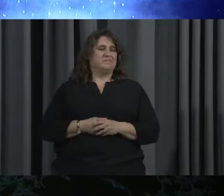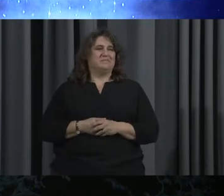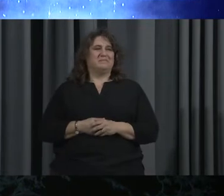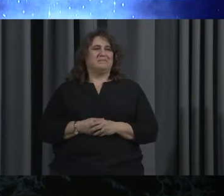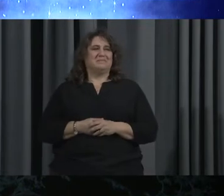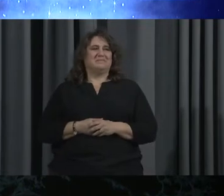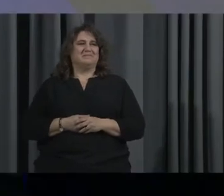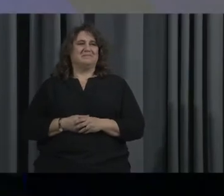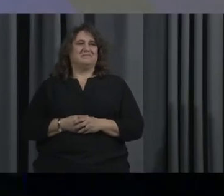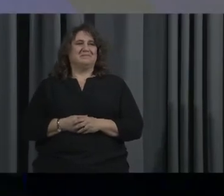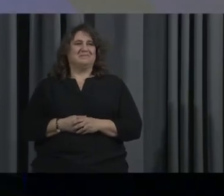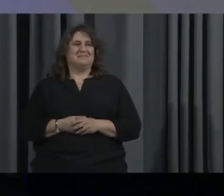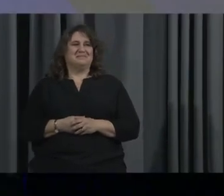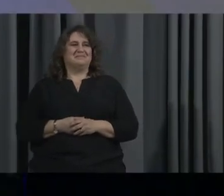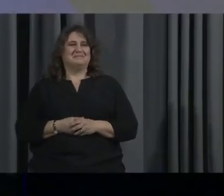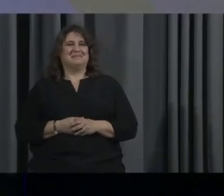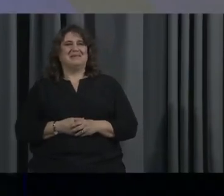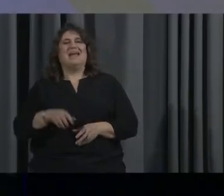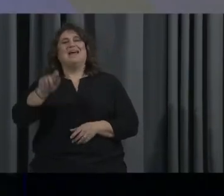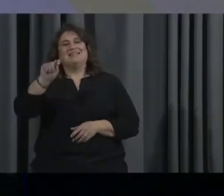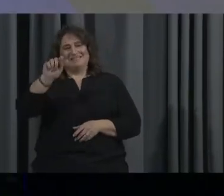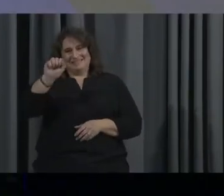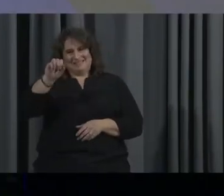one. I think she's got it right.